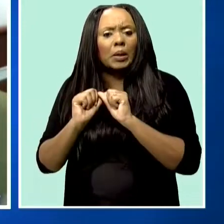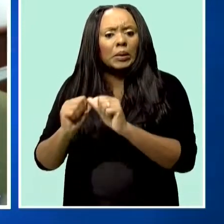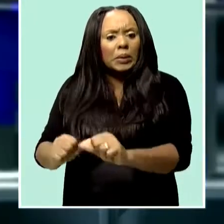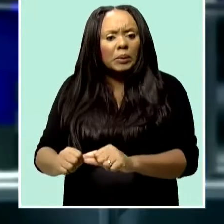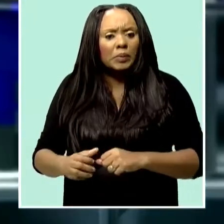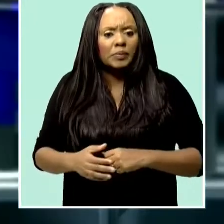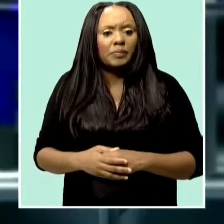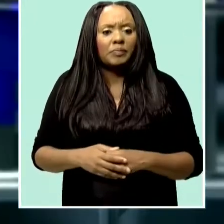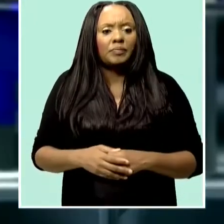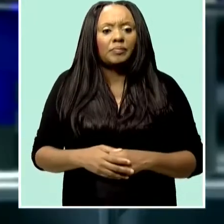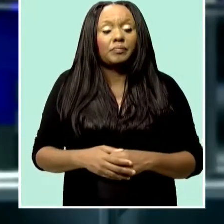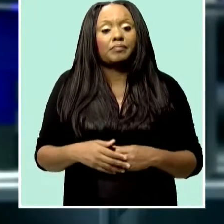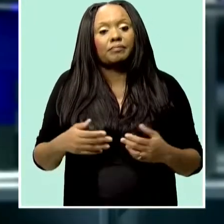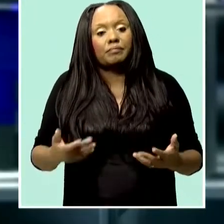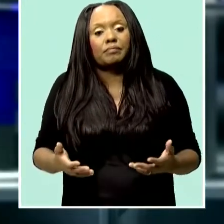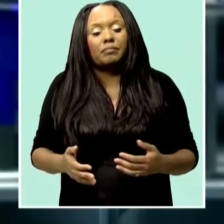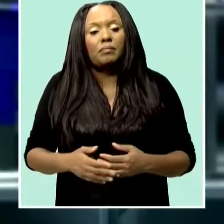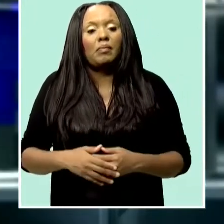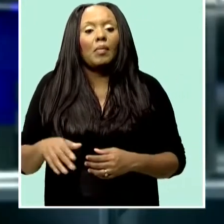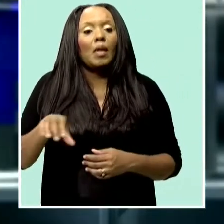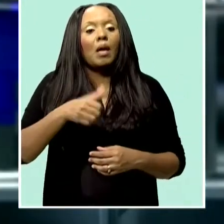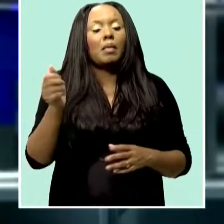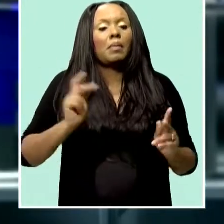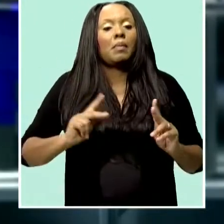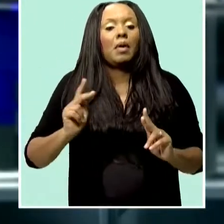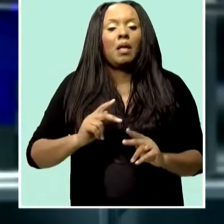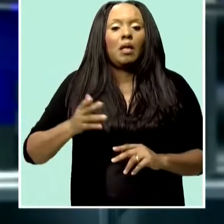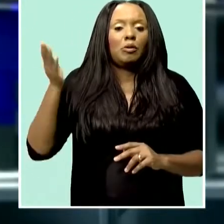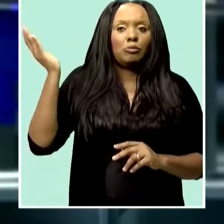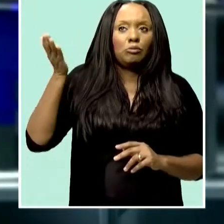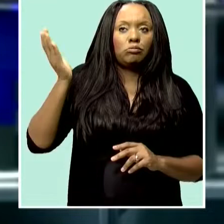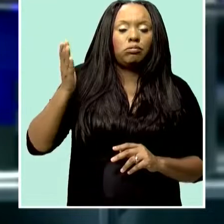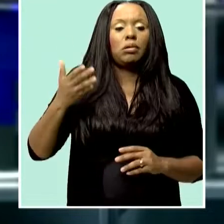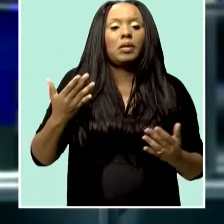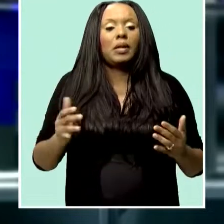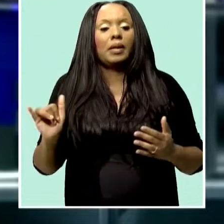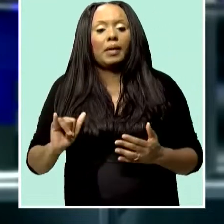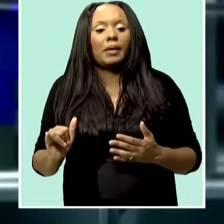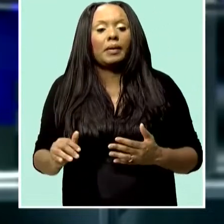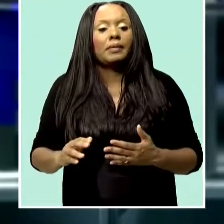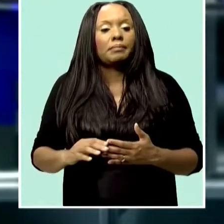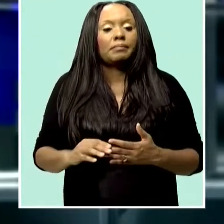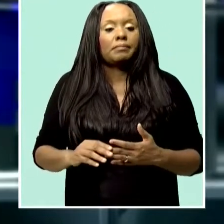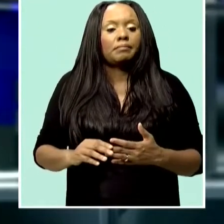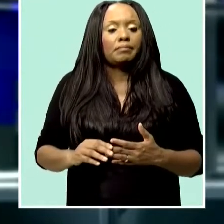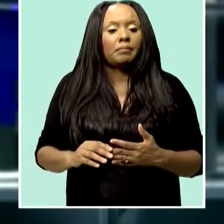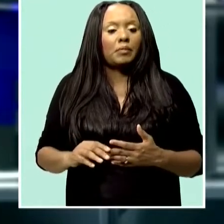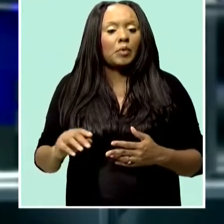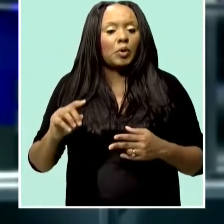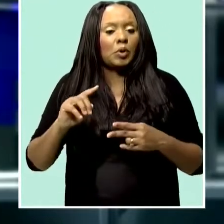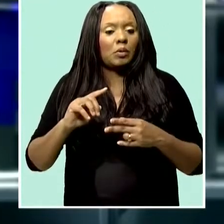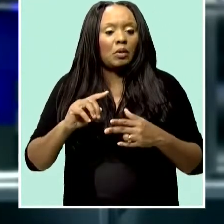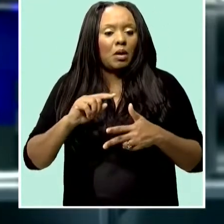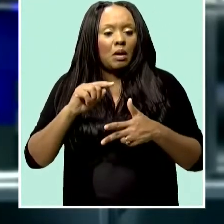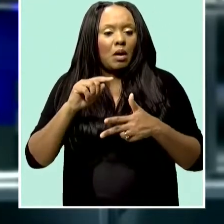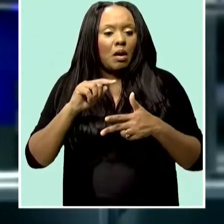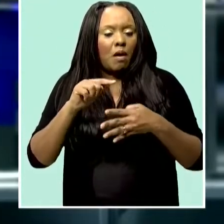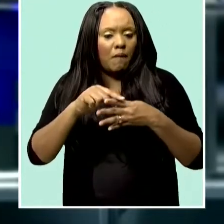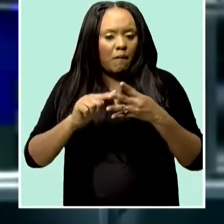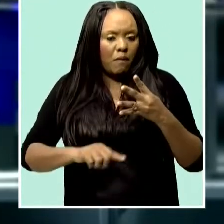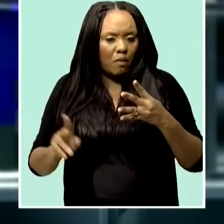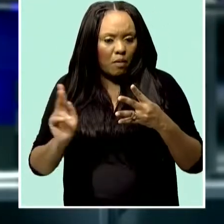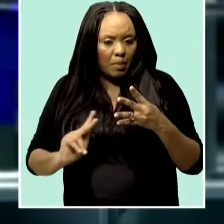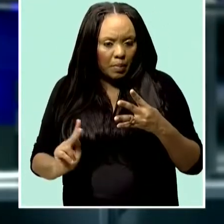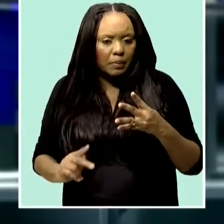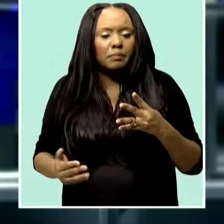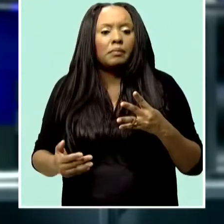trend. Now, Shane, other interveners who made opening presentations included the team of Tricia Watson and David Simpson, Bria's Stephen Worm,